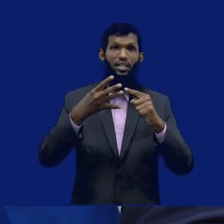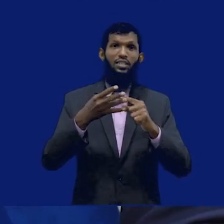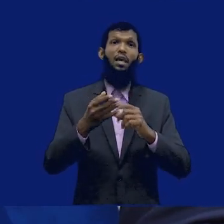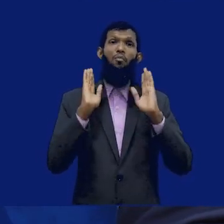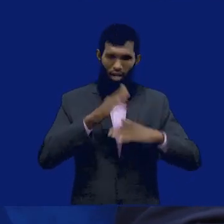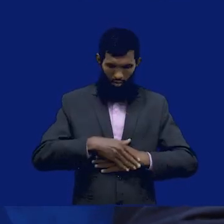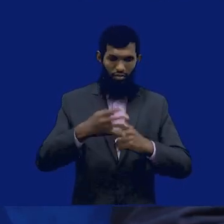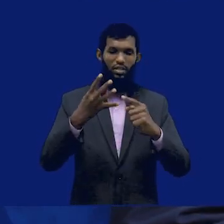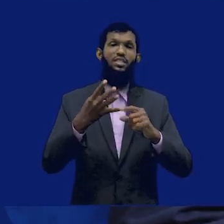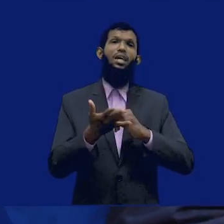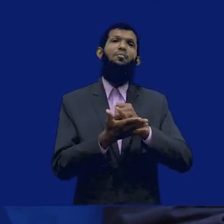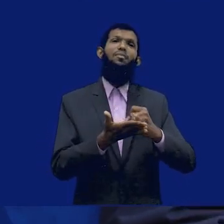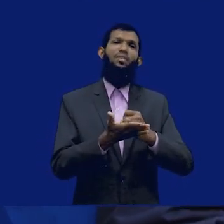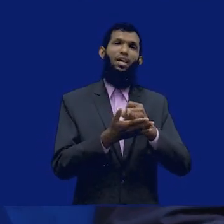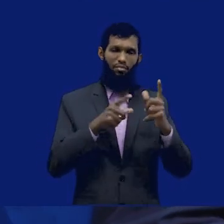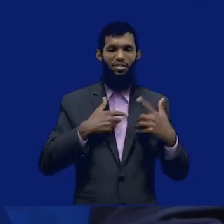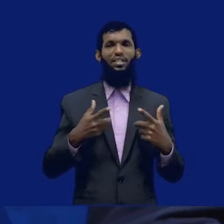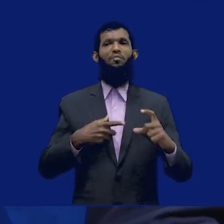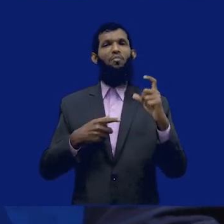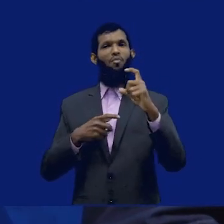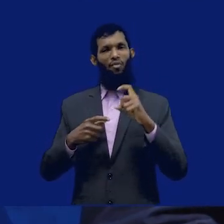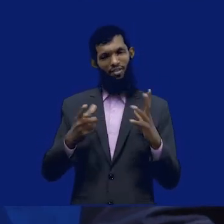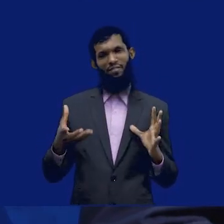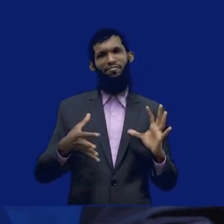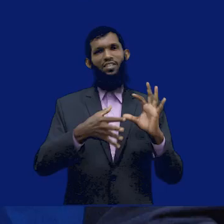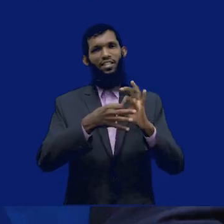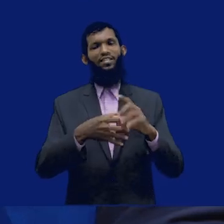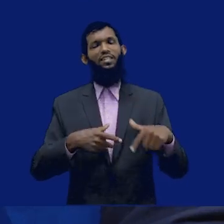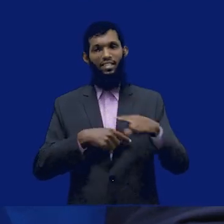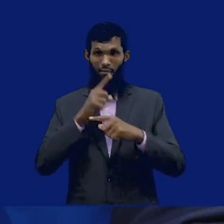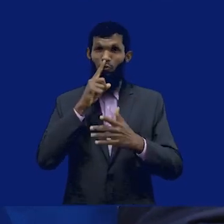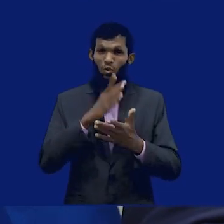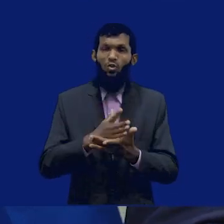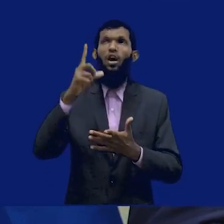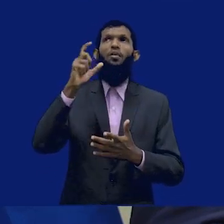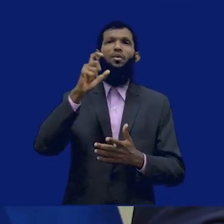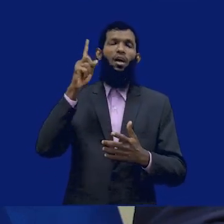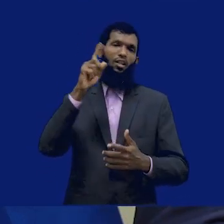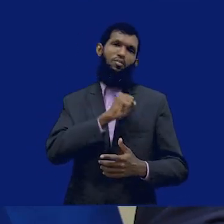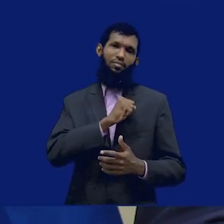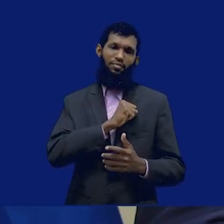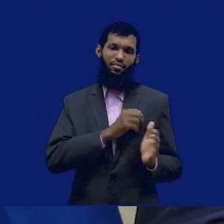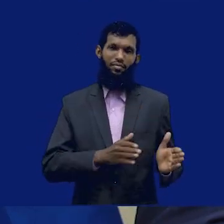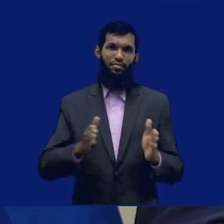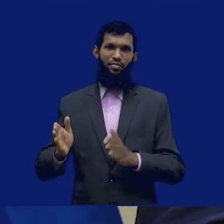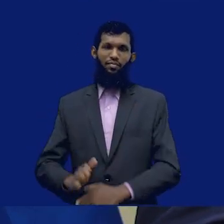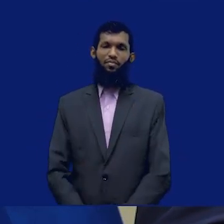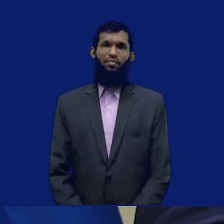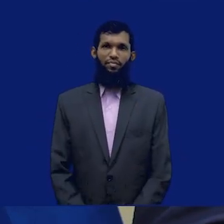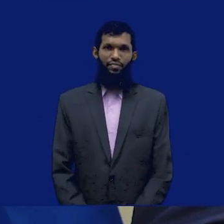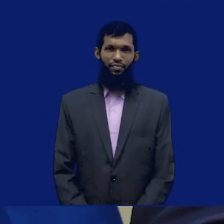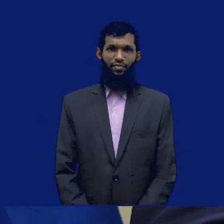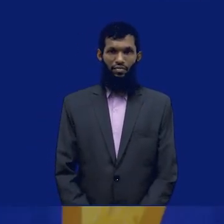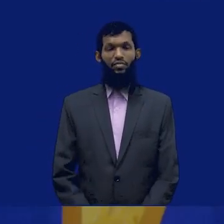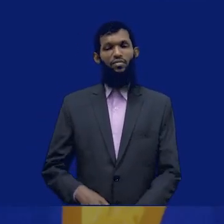into life. When we discuss about the benefits of zakat, another important aspect is zakat